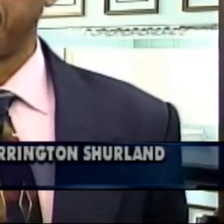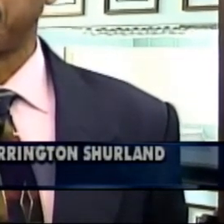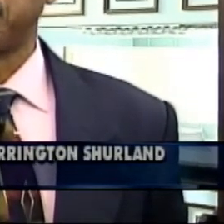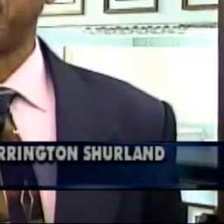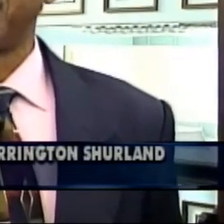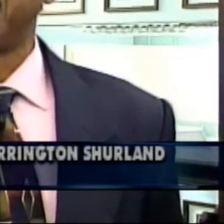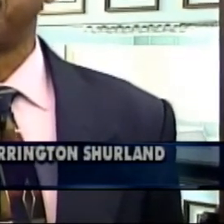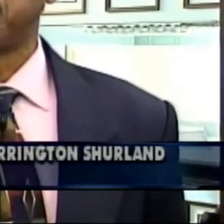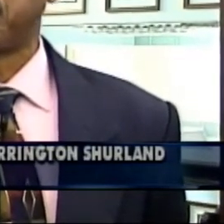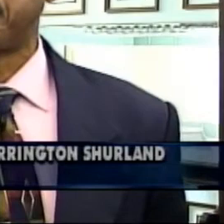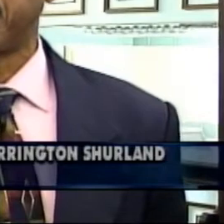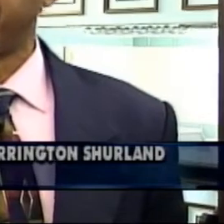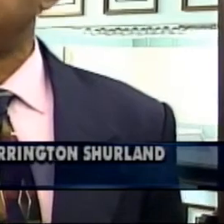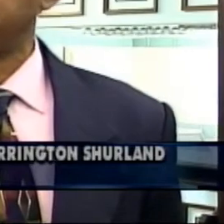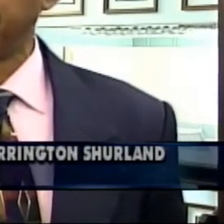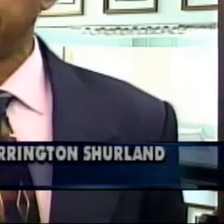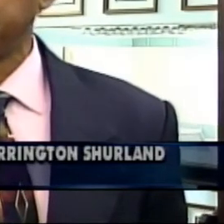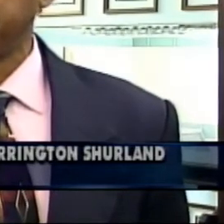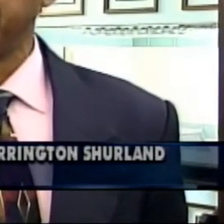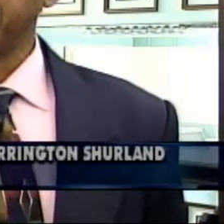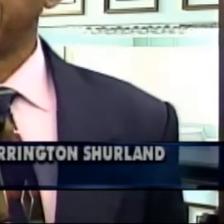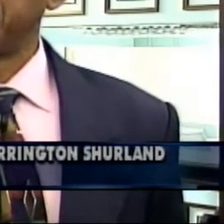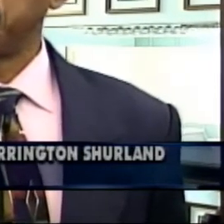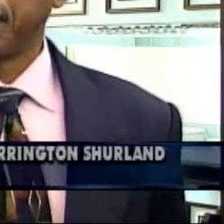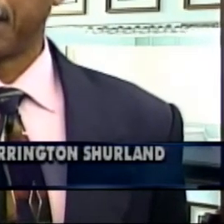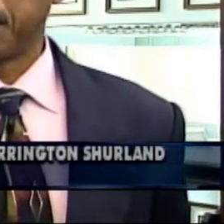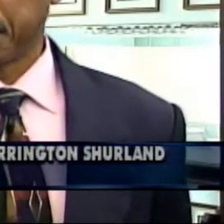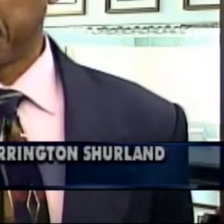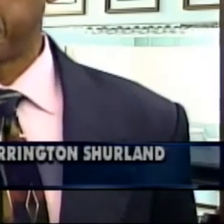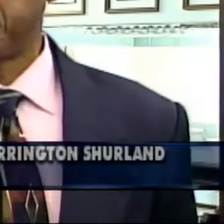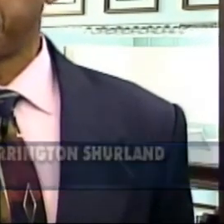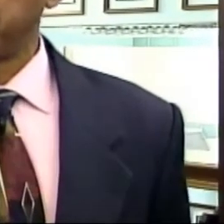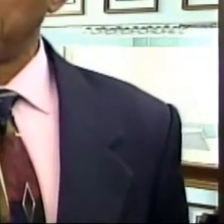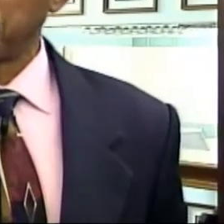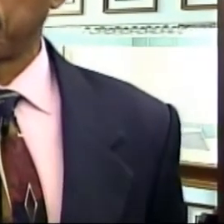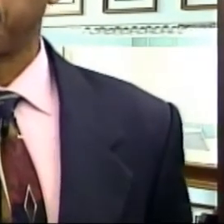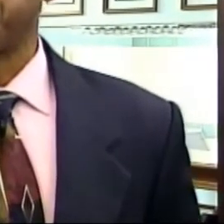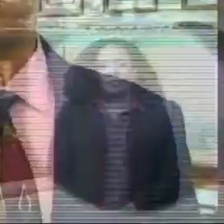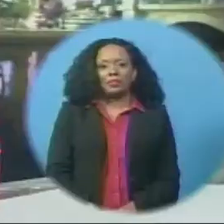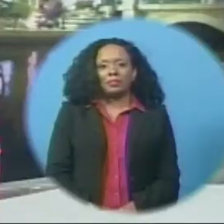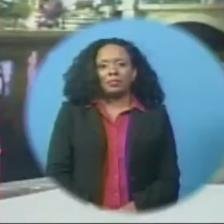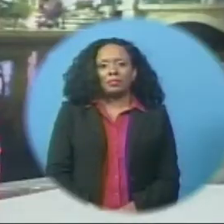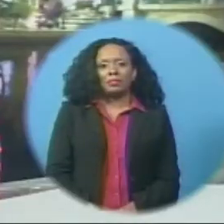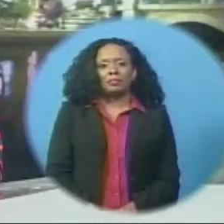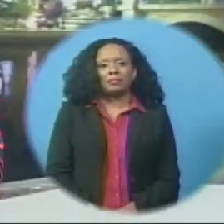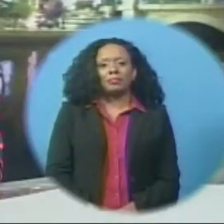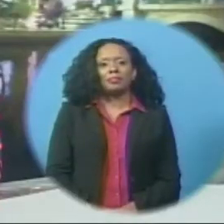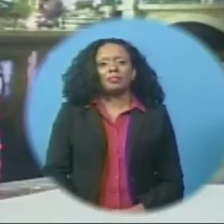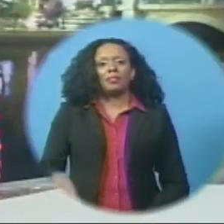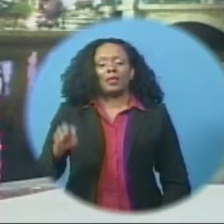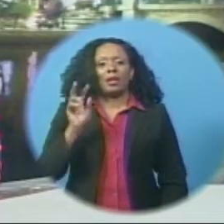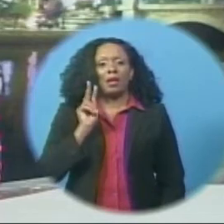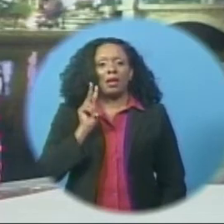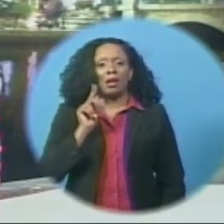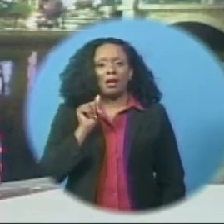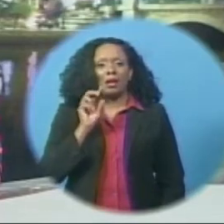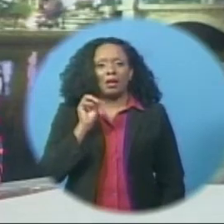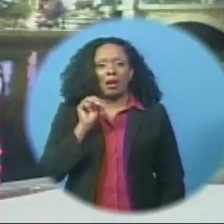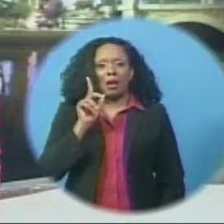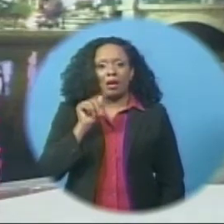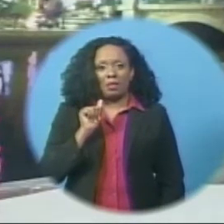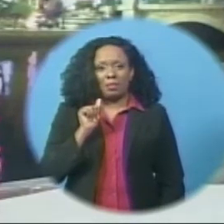member states, so when we have to operate as a collective, that we are capable of doing so. Opposition leader